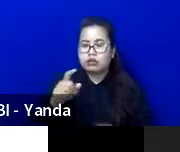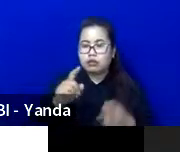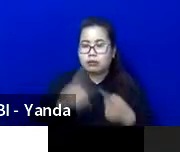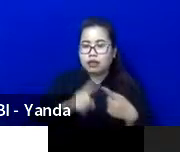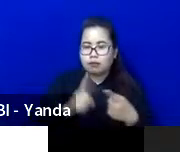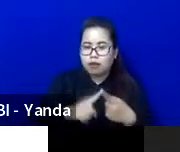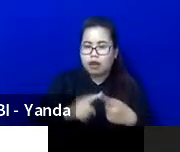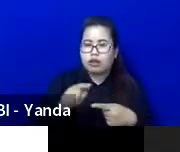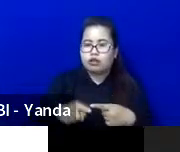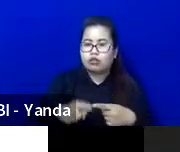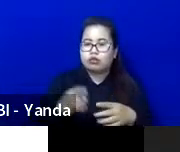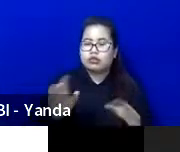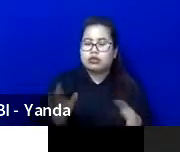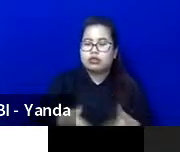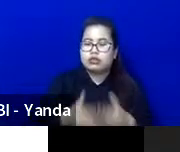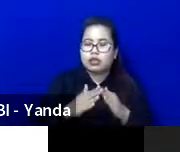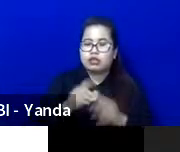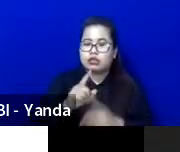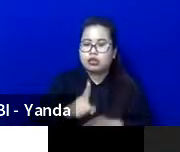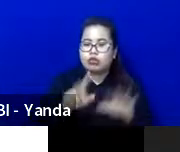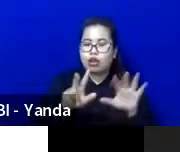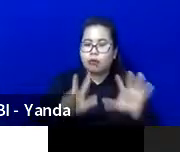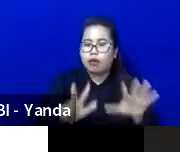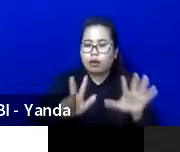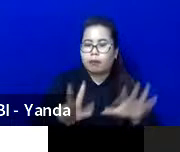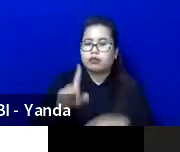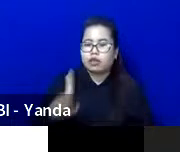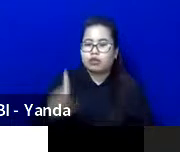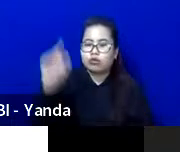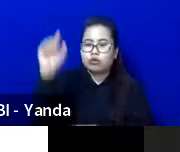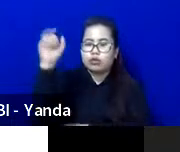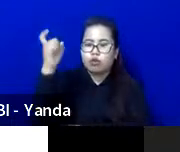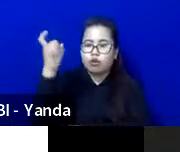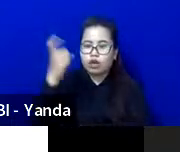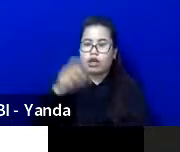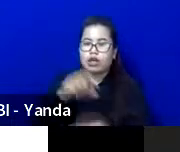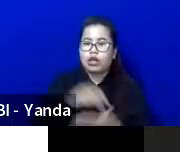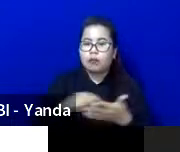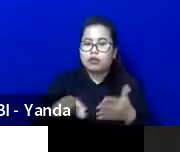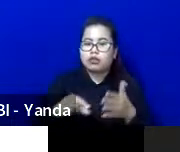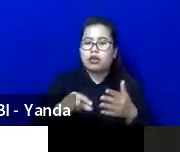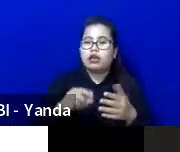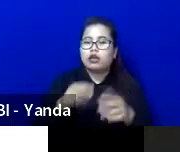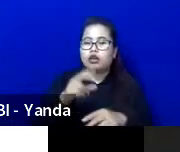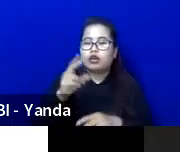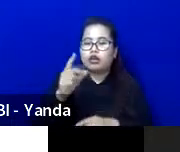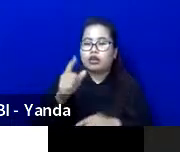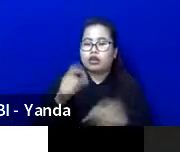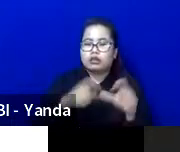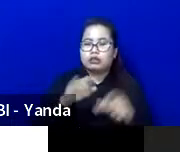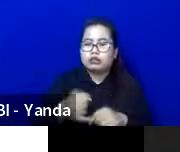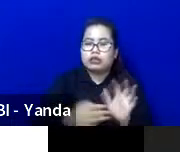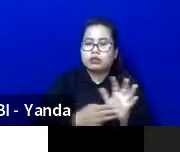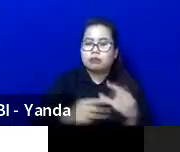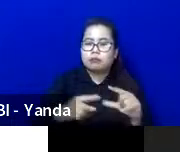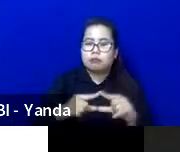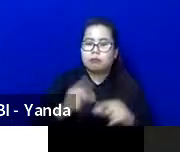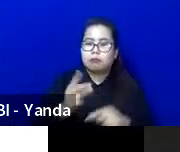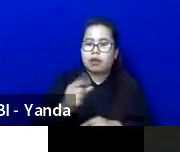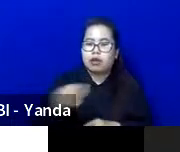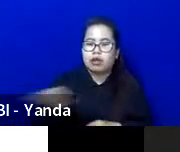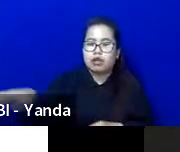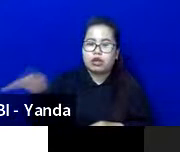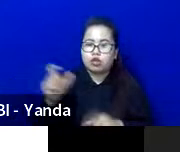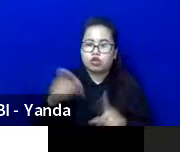there. Today it's Matsuki Madi. Many of the same buildings are still there. And it was the very first form